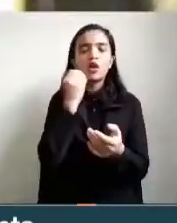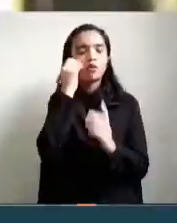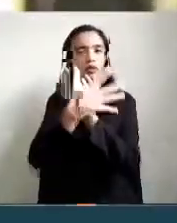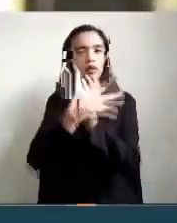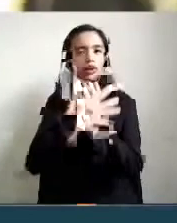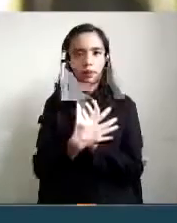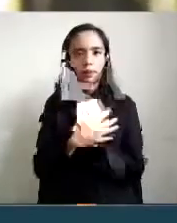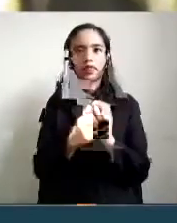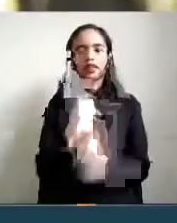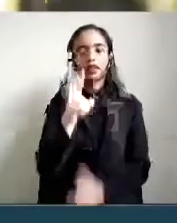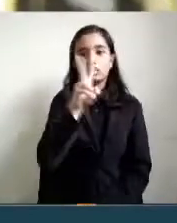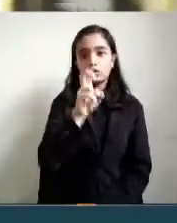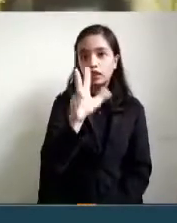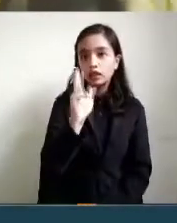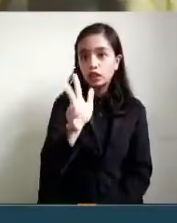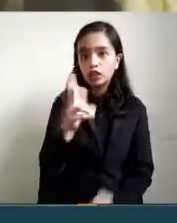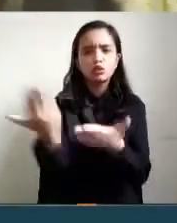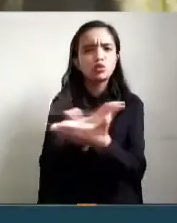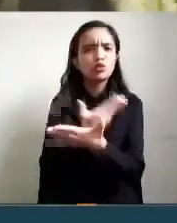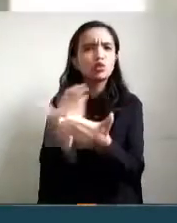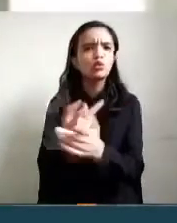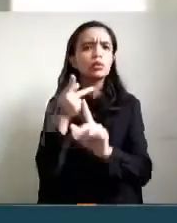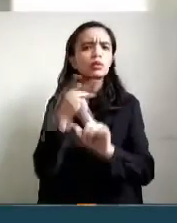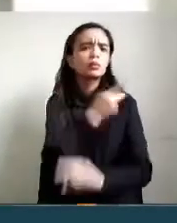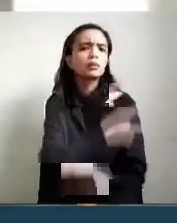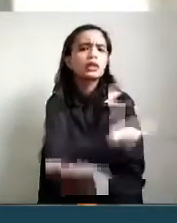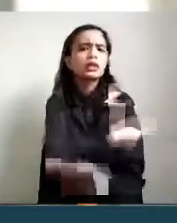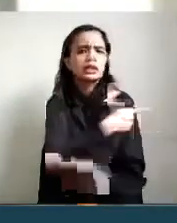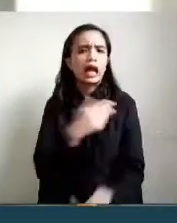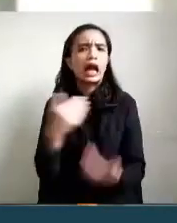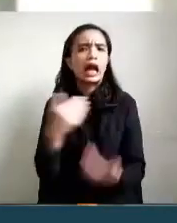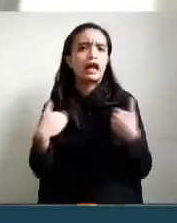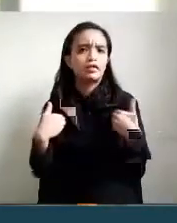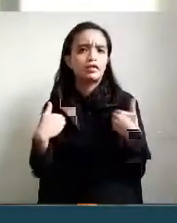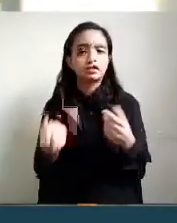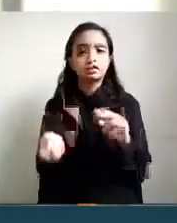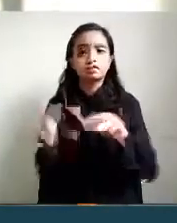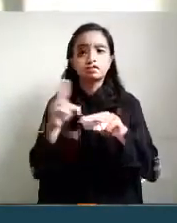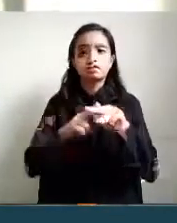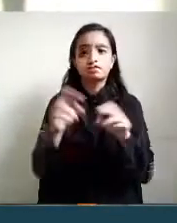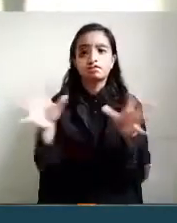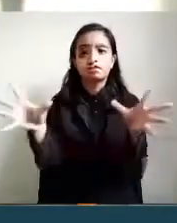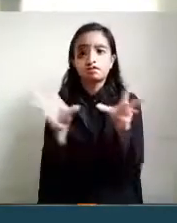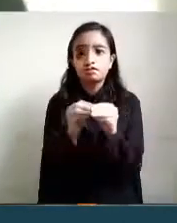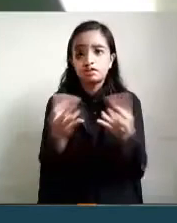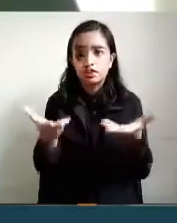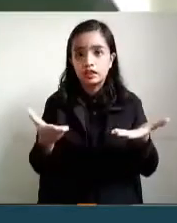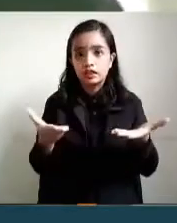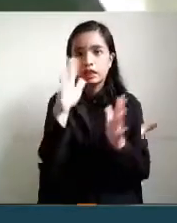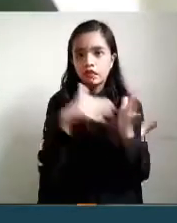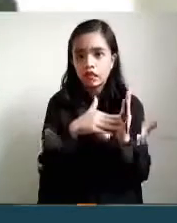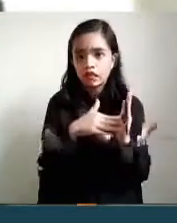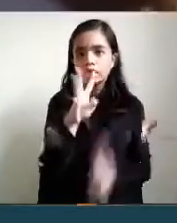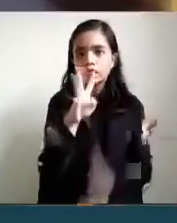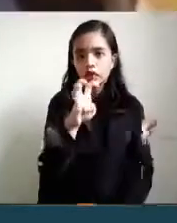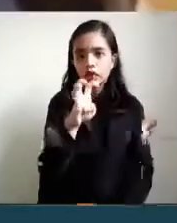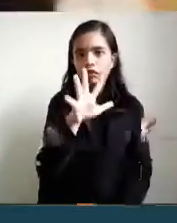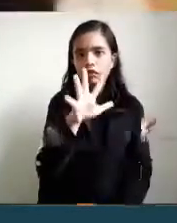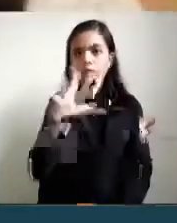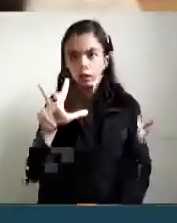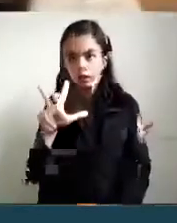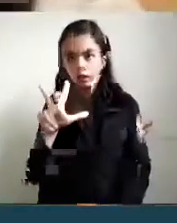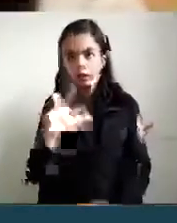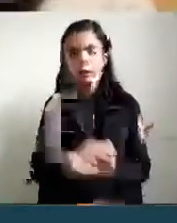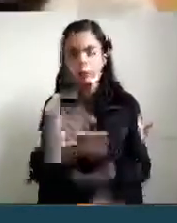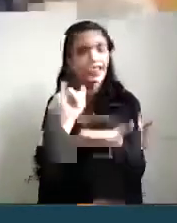230 new COVID-19 patients were also reported, bringing the total number of cases in the country to 5,453. That's